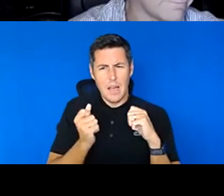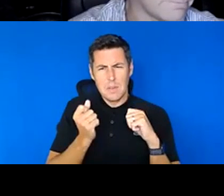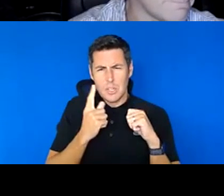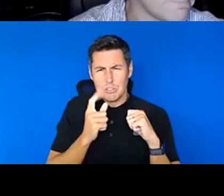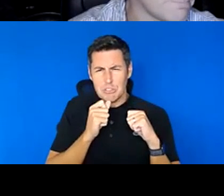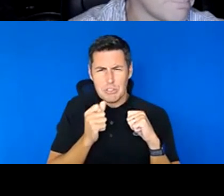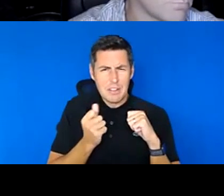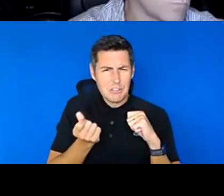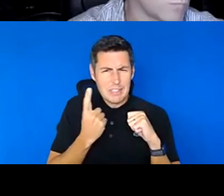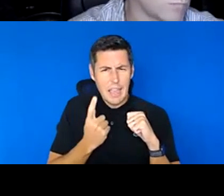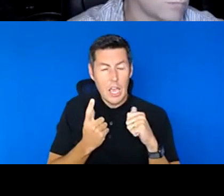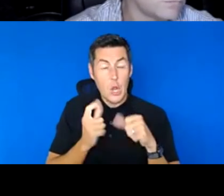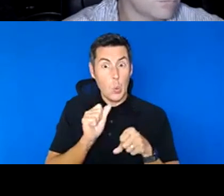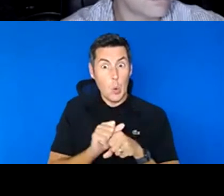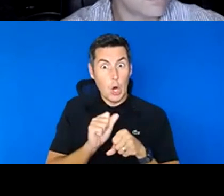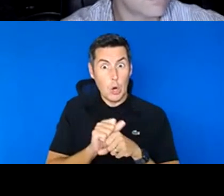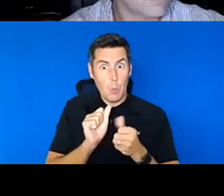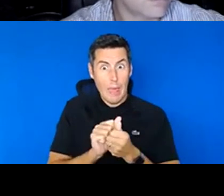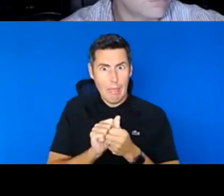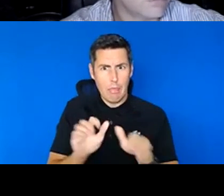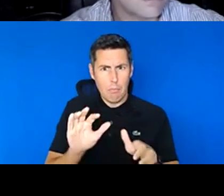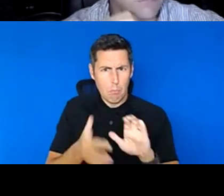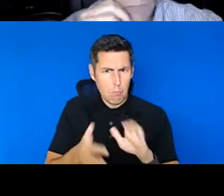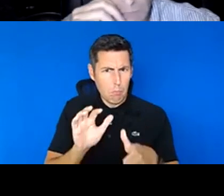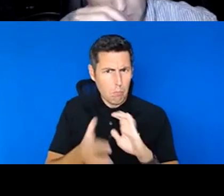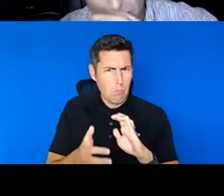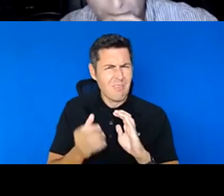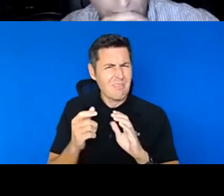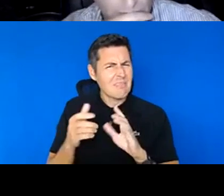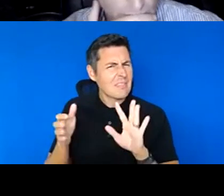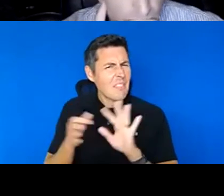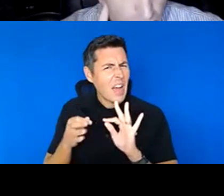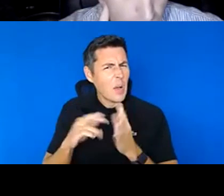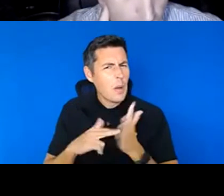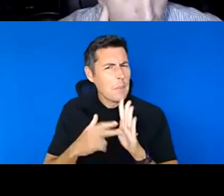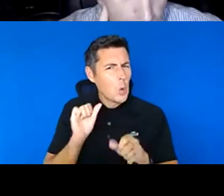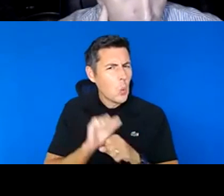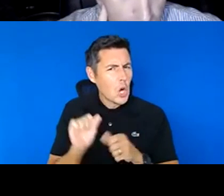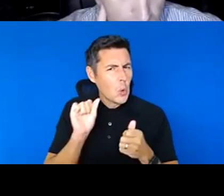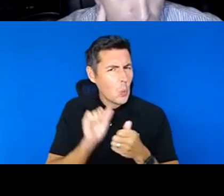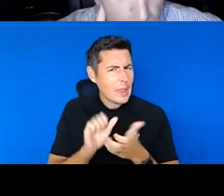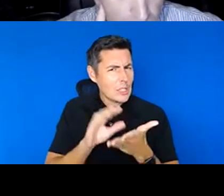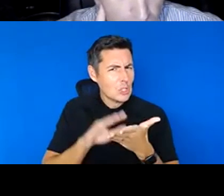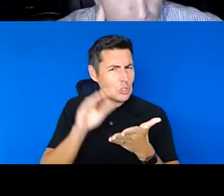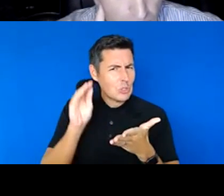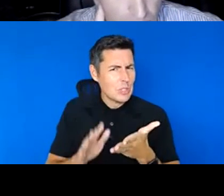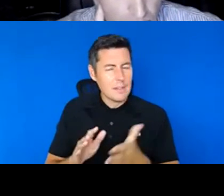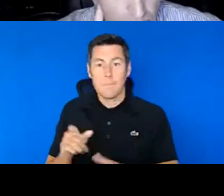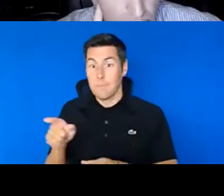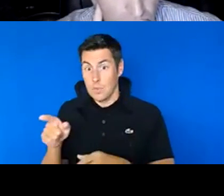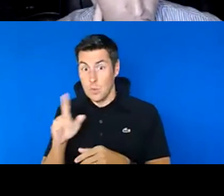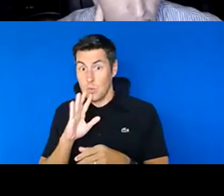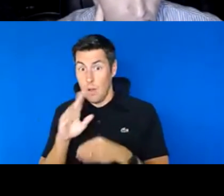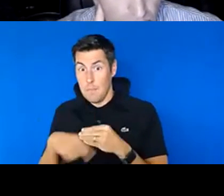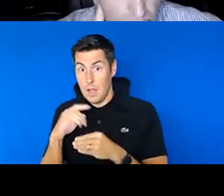if you could further define that for me, I would appreciate it. Yeah, and I think you're referencing back to Jerry's comment, right,